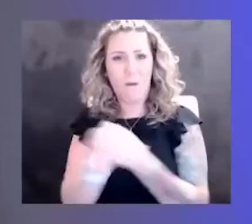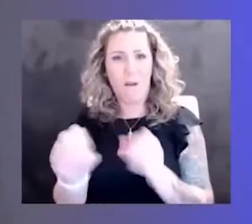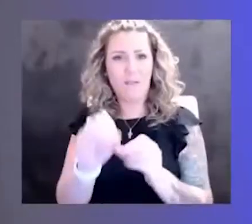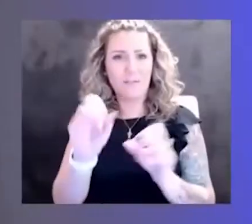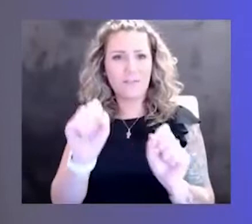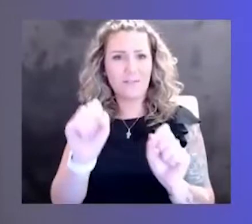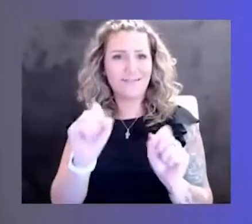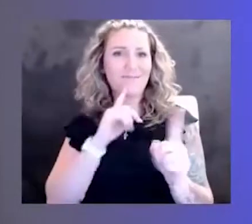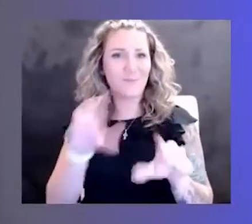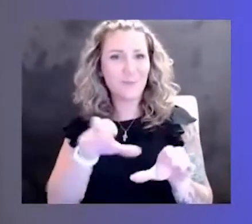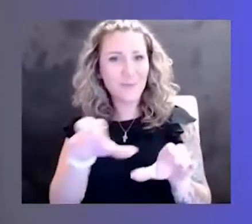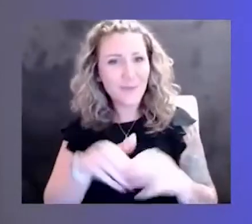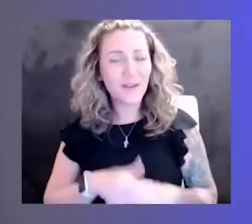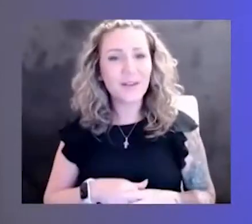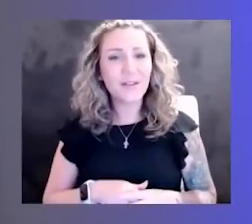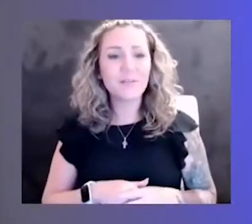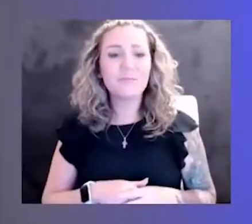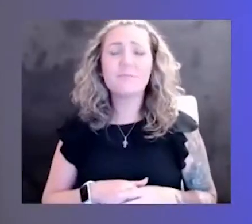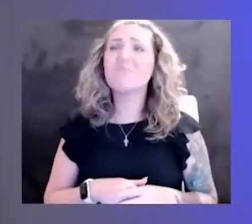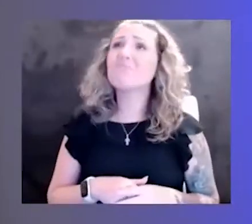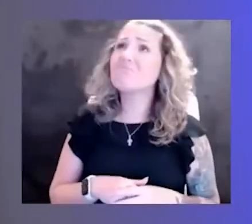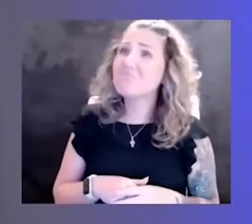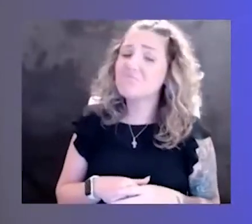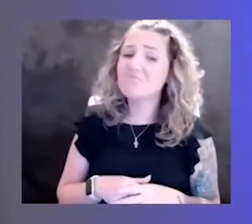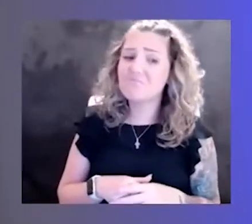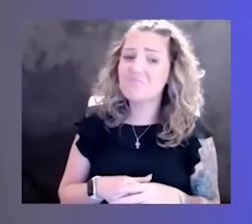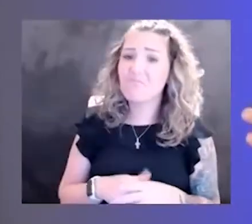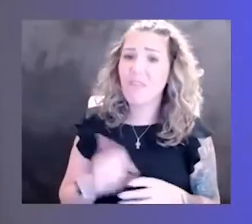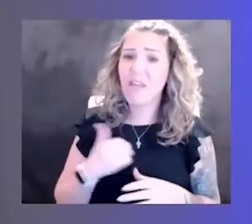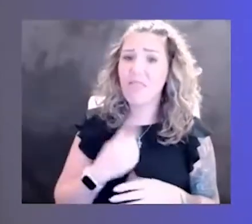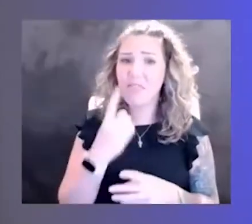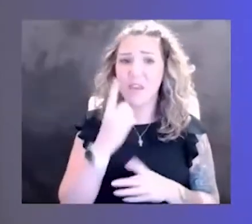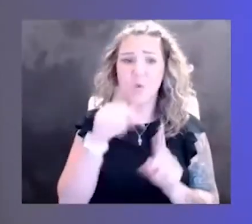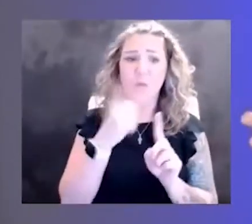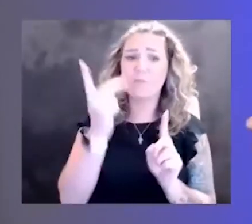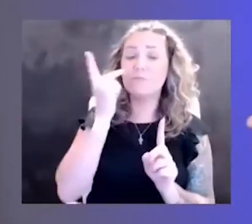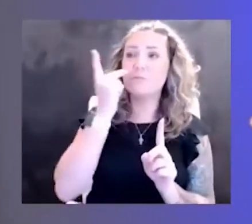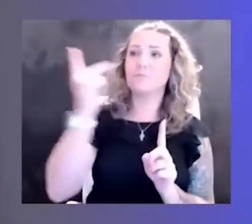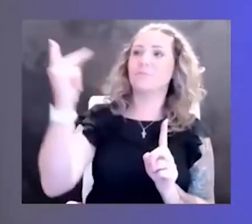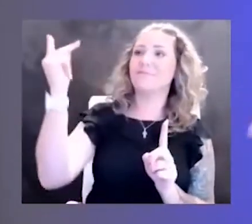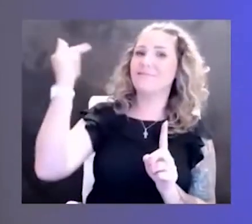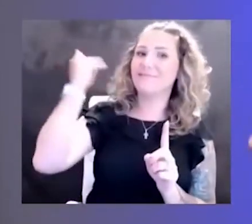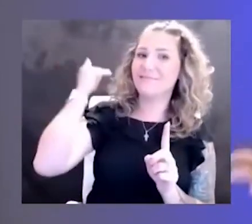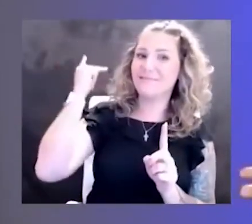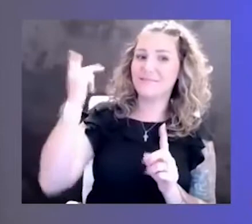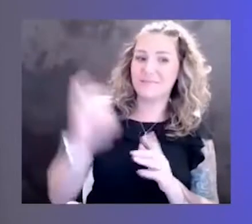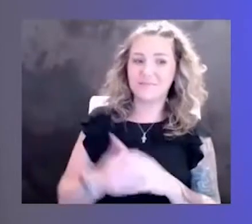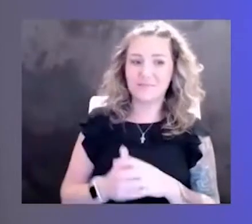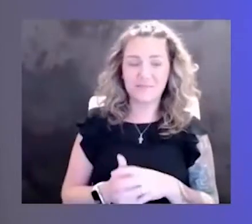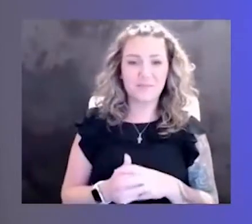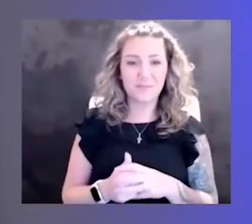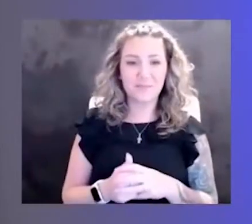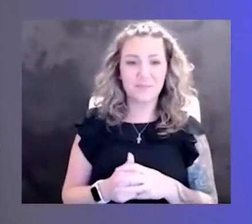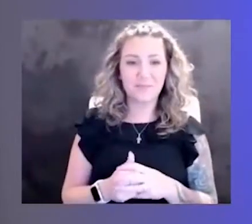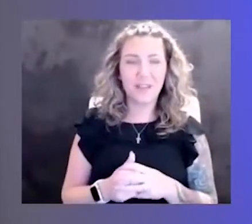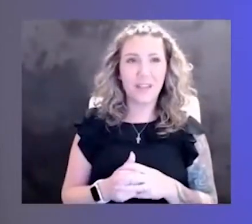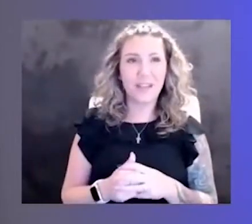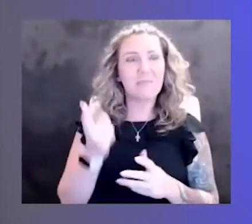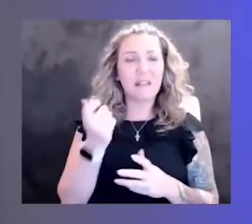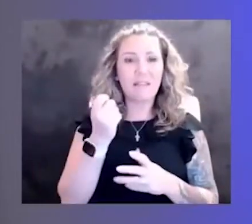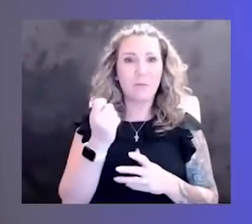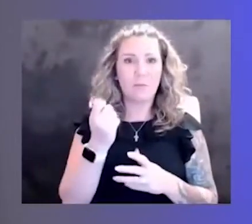I think that when I look back over this, it's been a little bit longer than a year